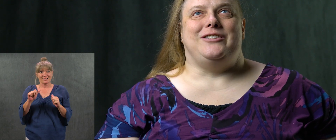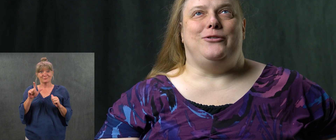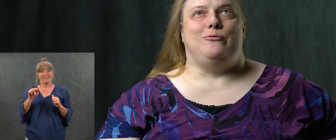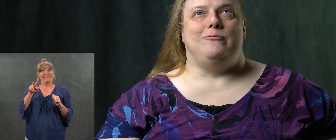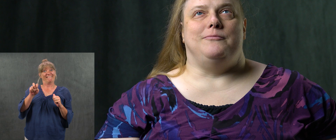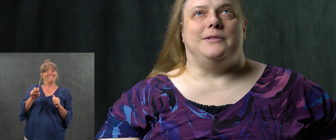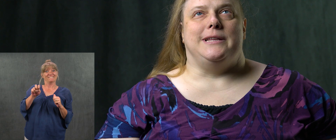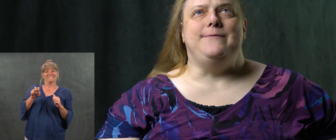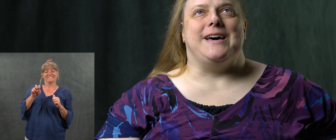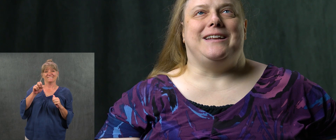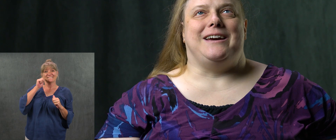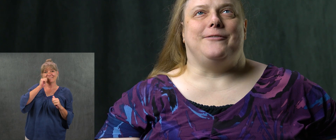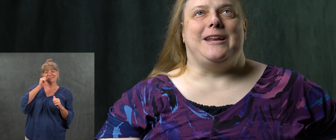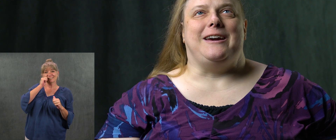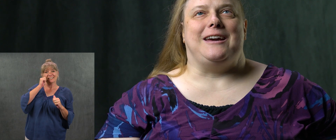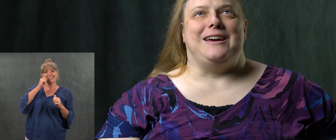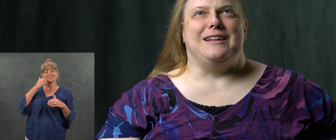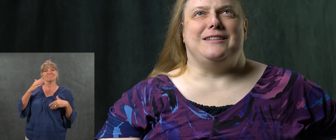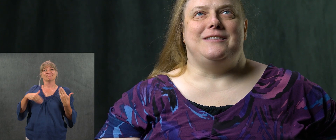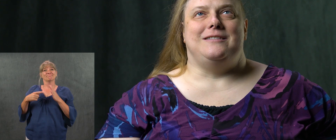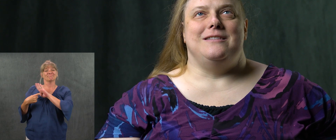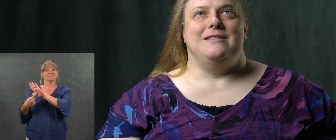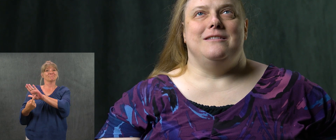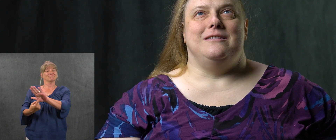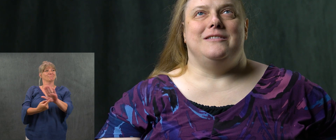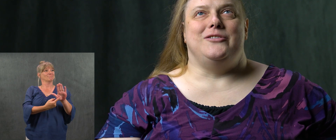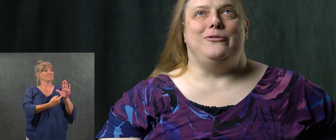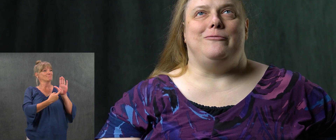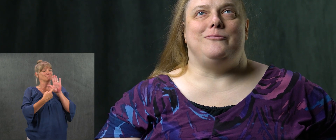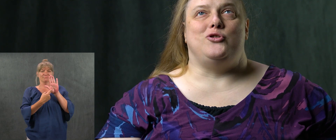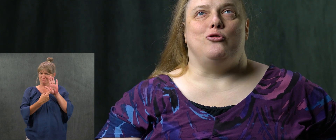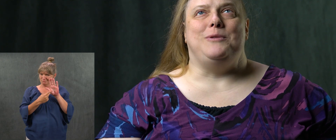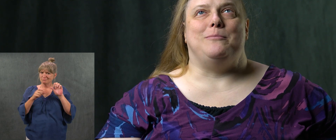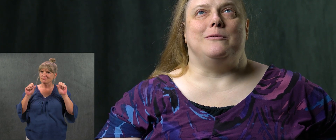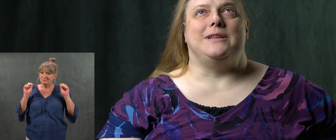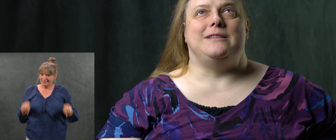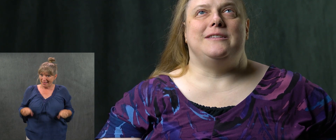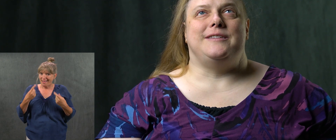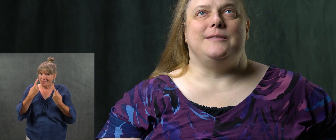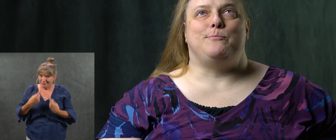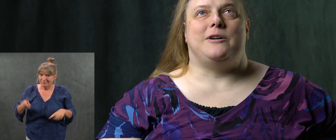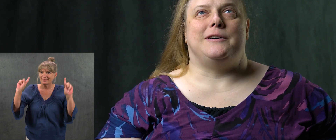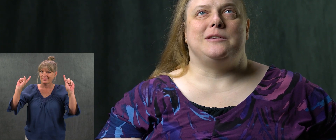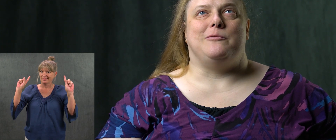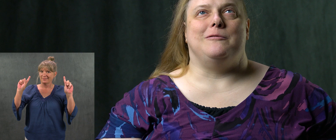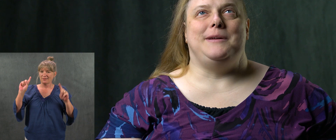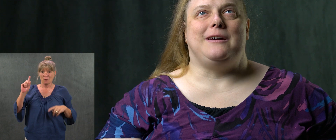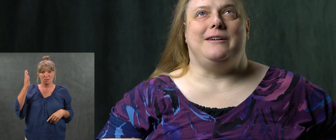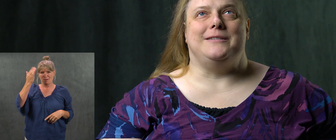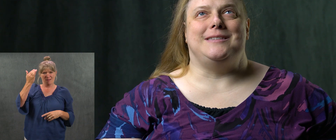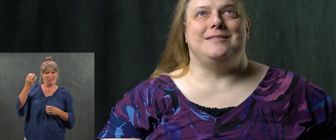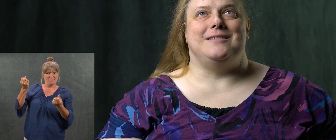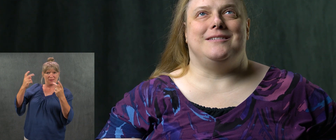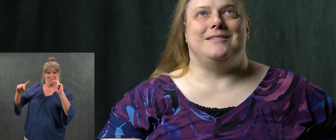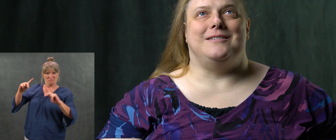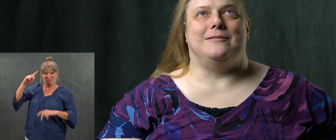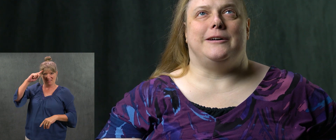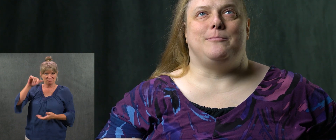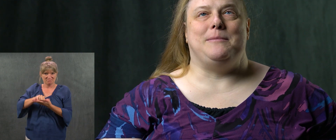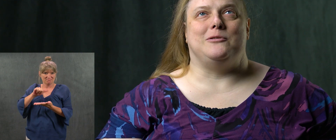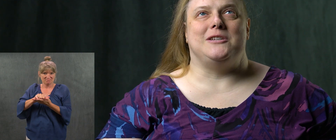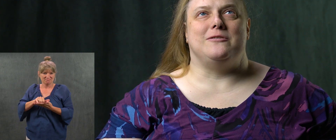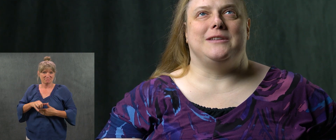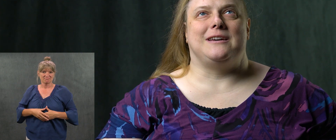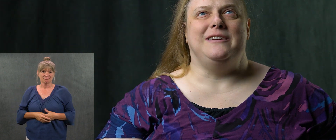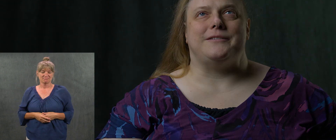just try to live that every day and to show people that this is possible, because a